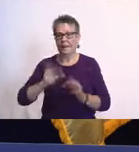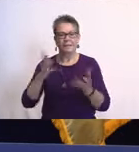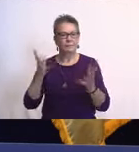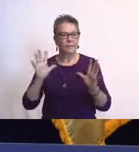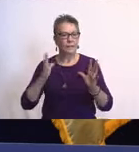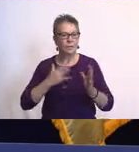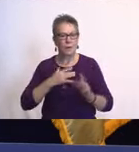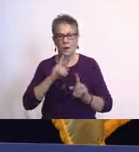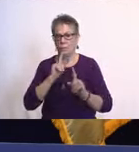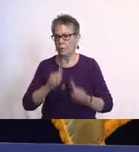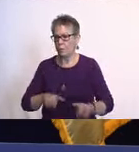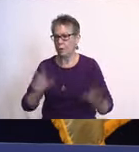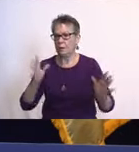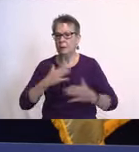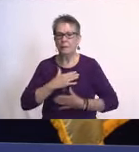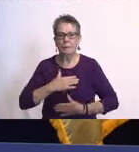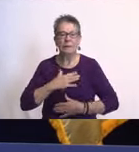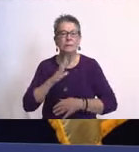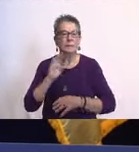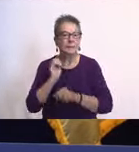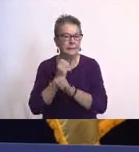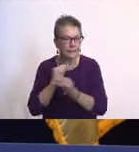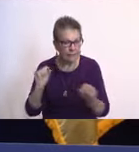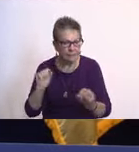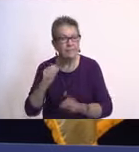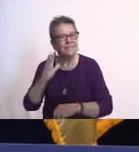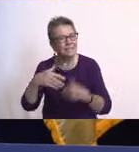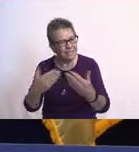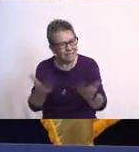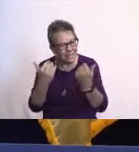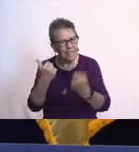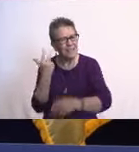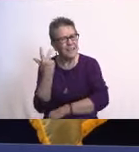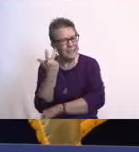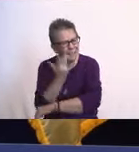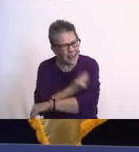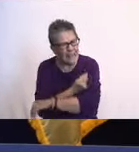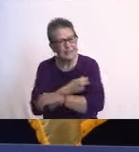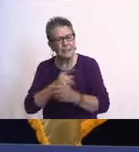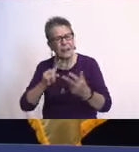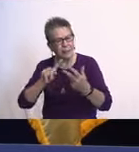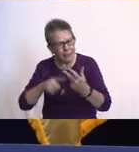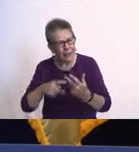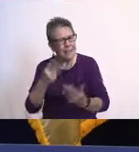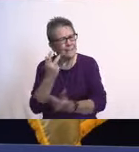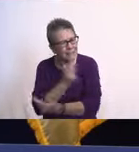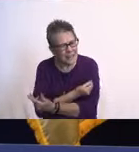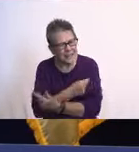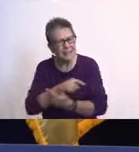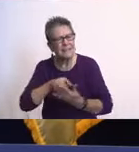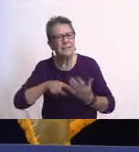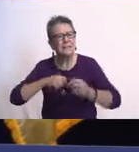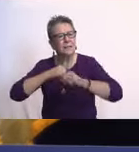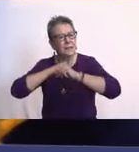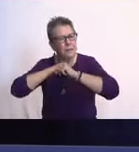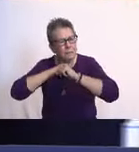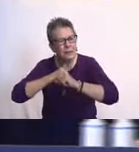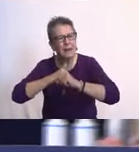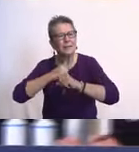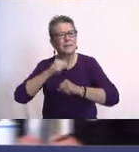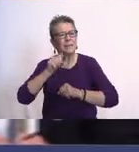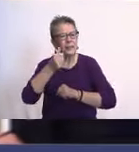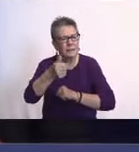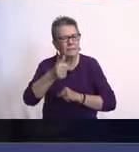Let's get vaccinated and get boosted to protect ourselves, our family, our friends, and most importantly, our children. Judy, thank